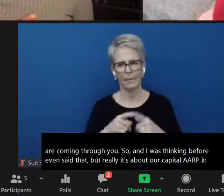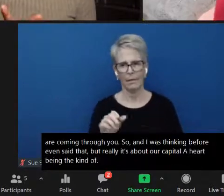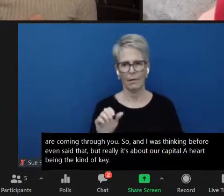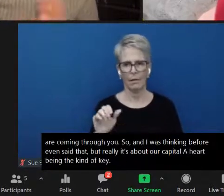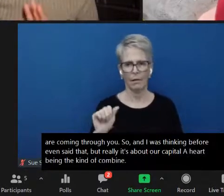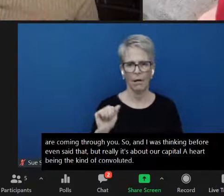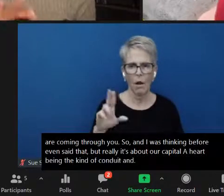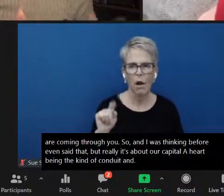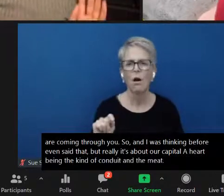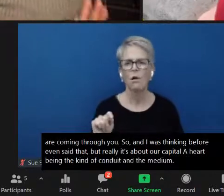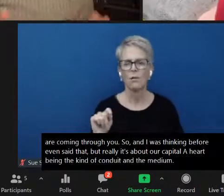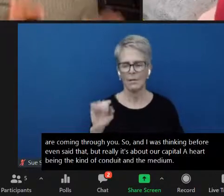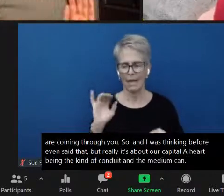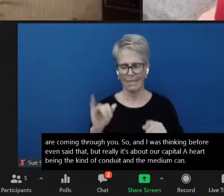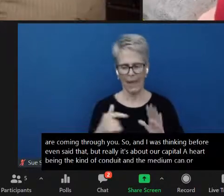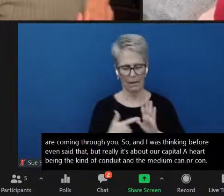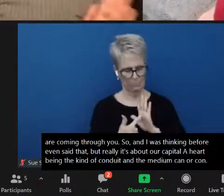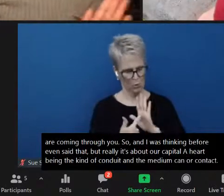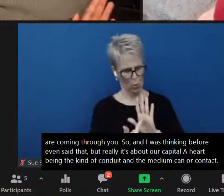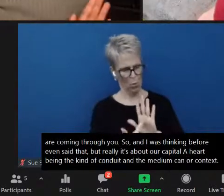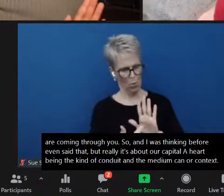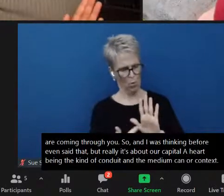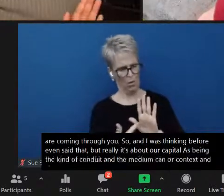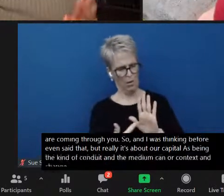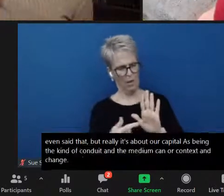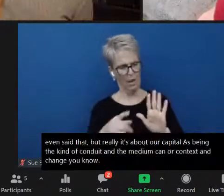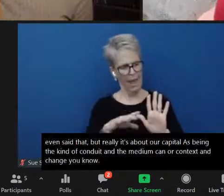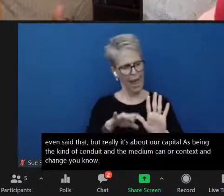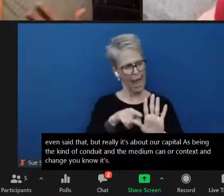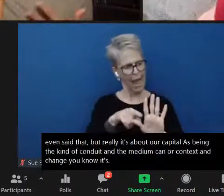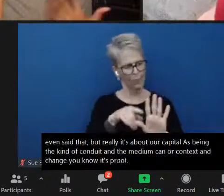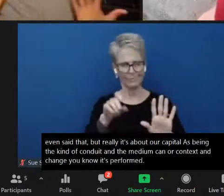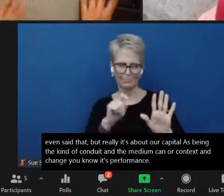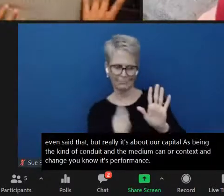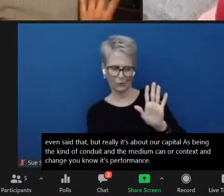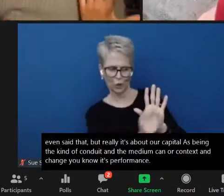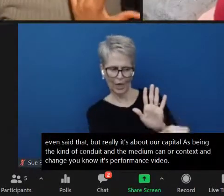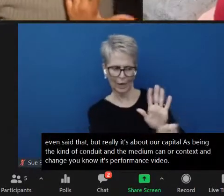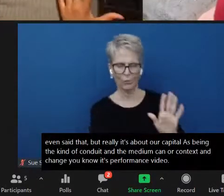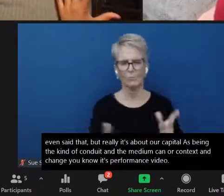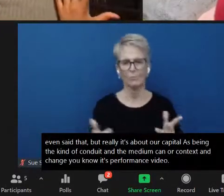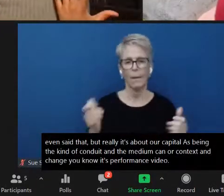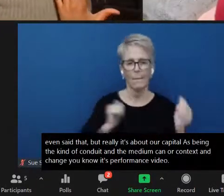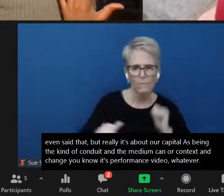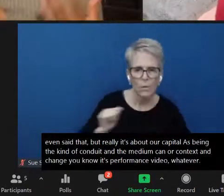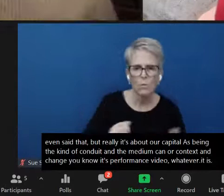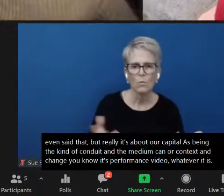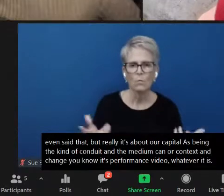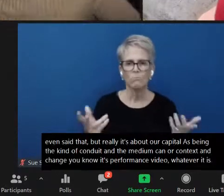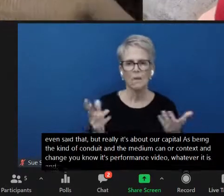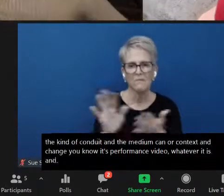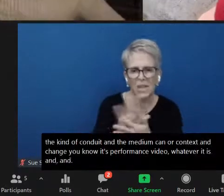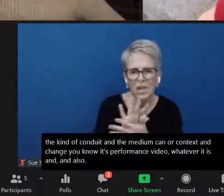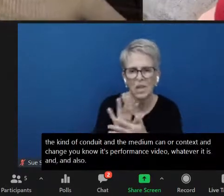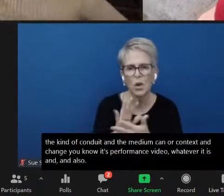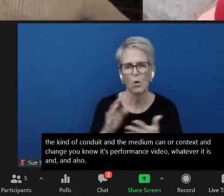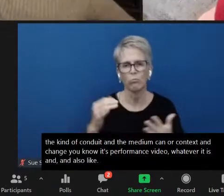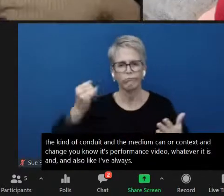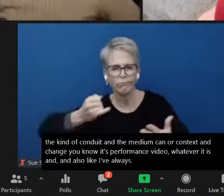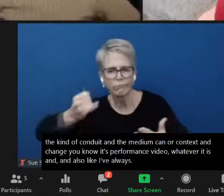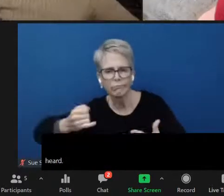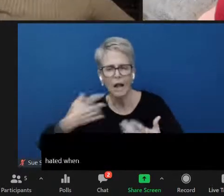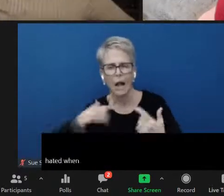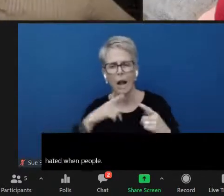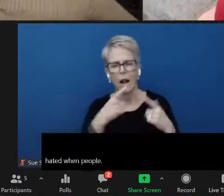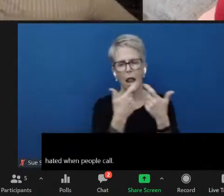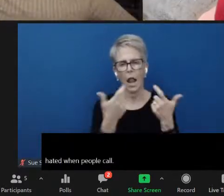kind of conduit, and the medium can, or context can change, you know, it's performance, it's video, whatever it is. And also, like I've always